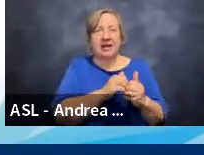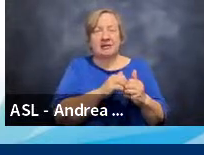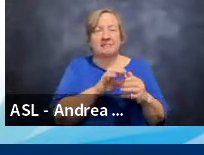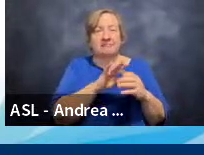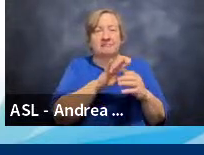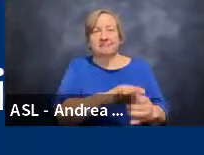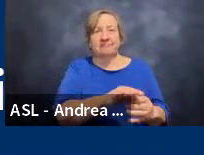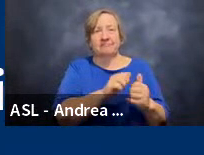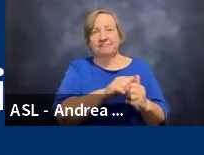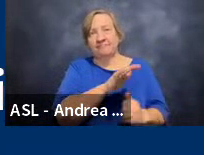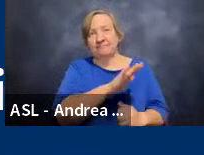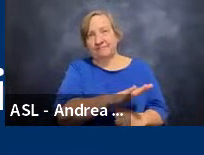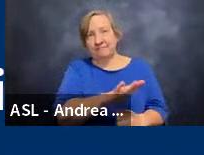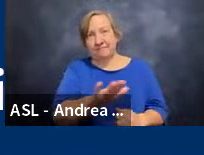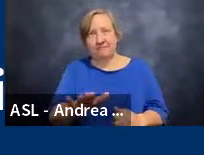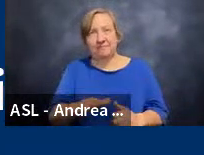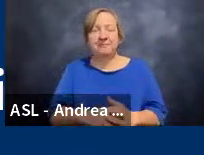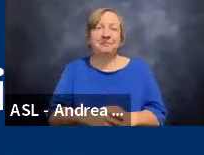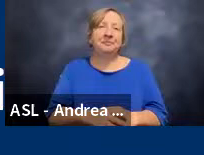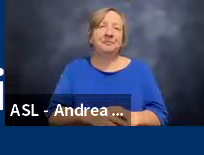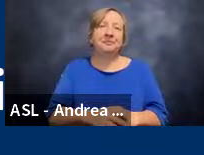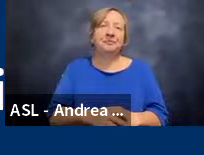please.